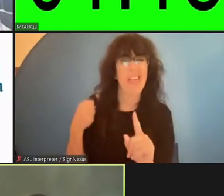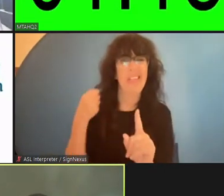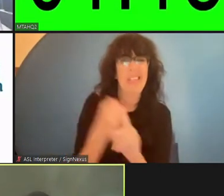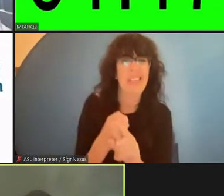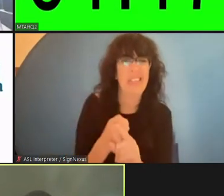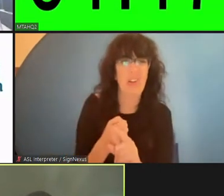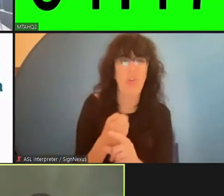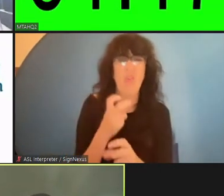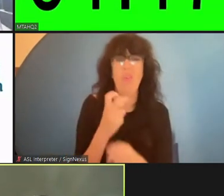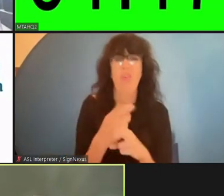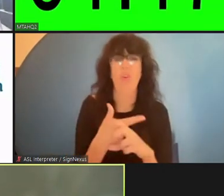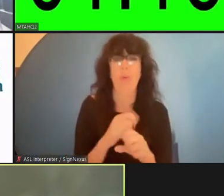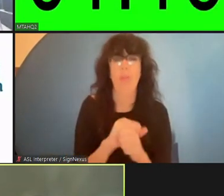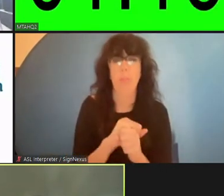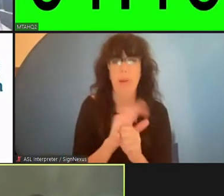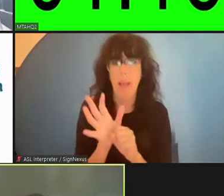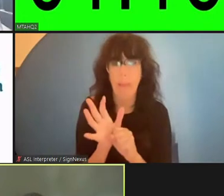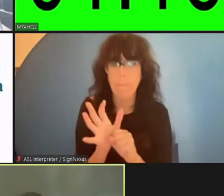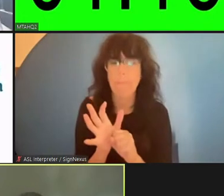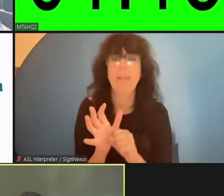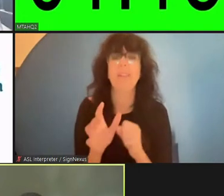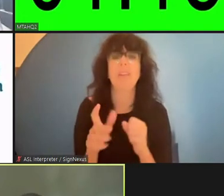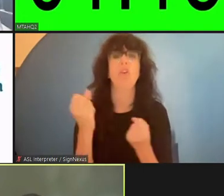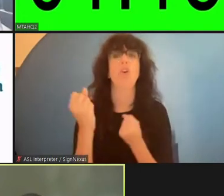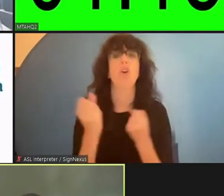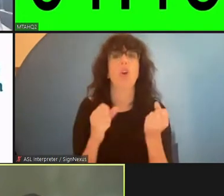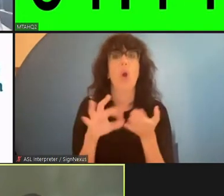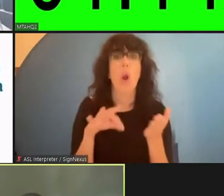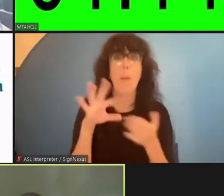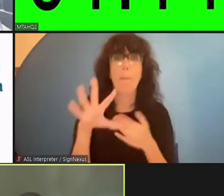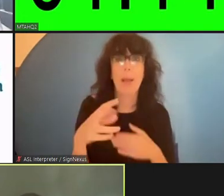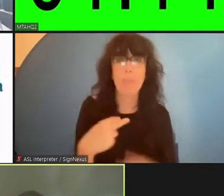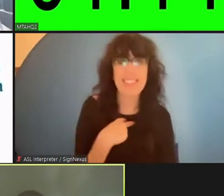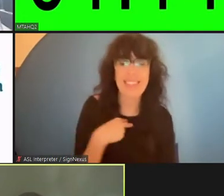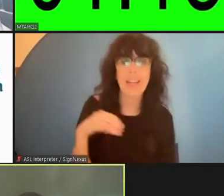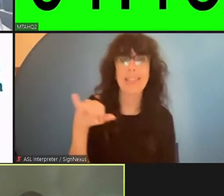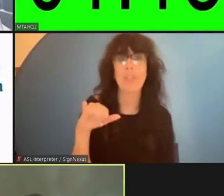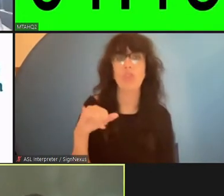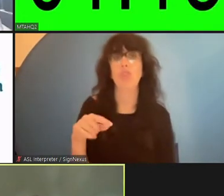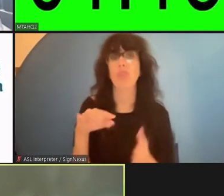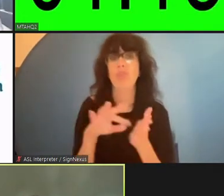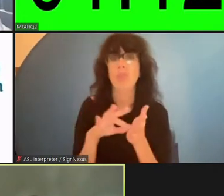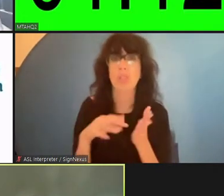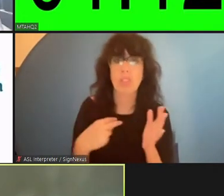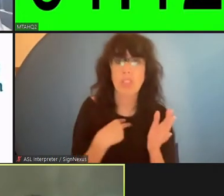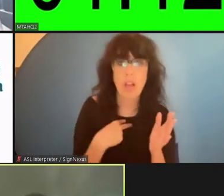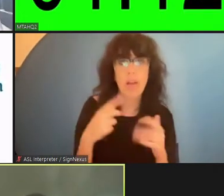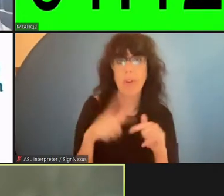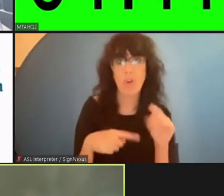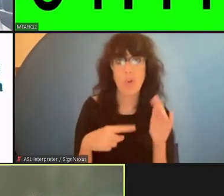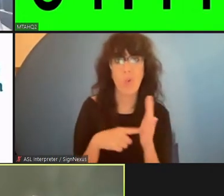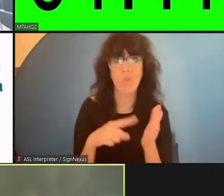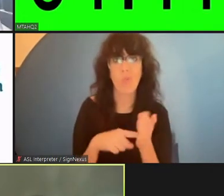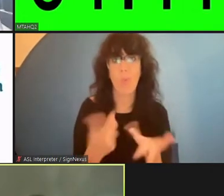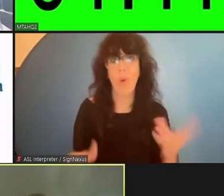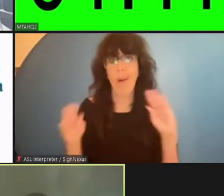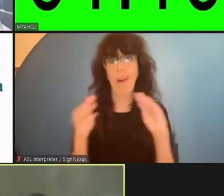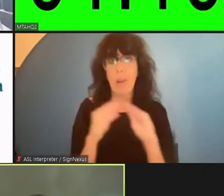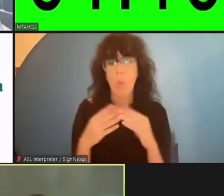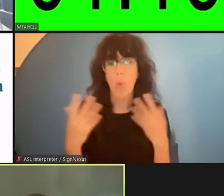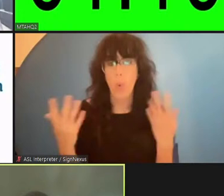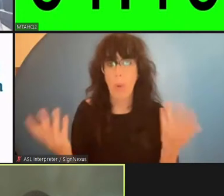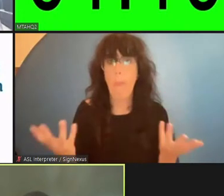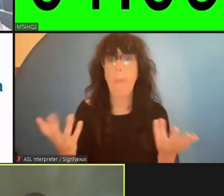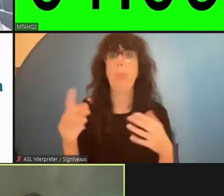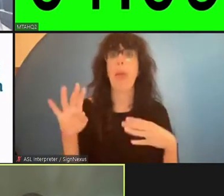pandemic stuck with car payments and insurance bills they could no longer afford to pay as